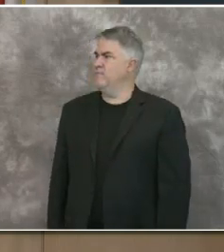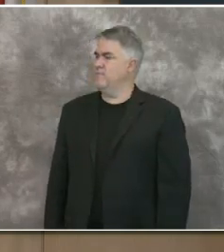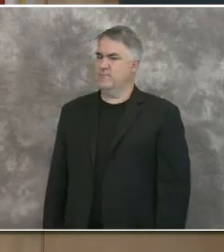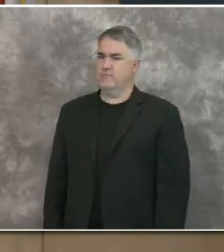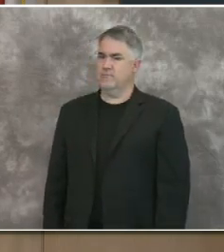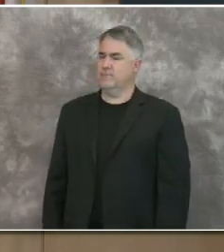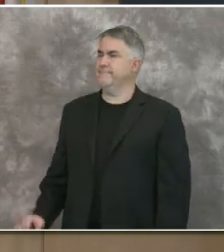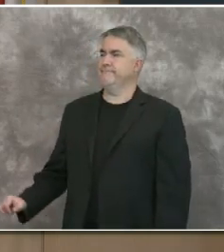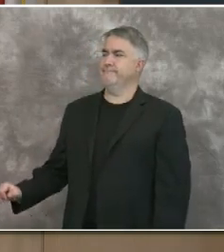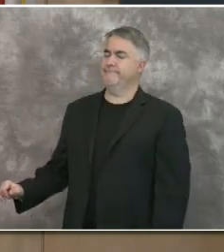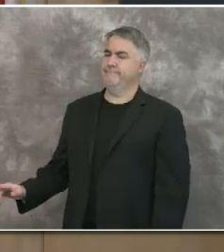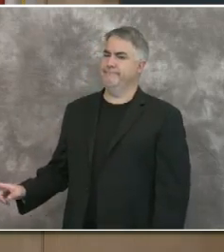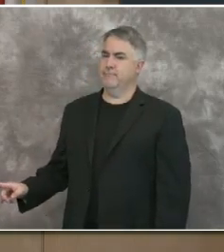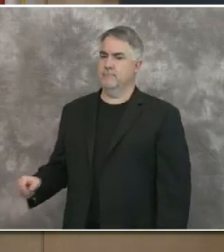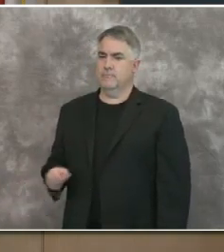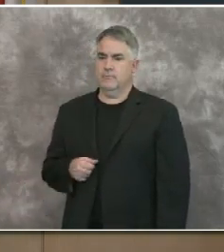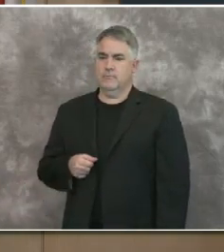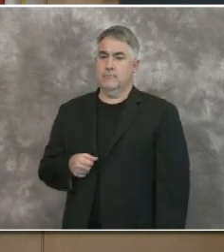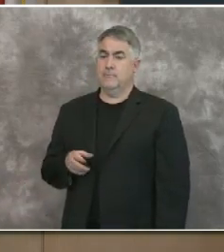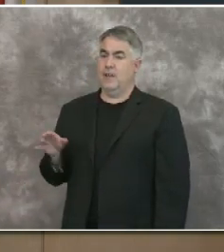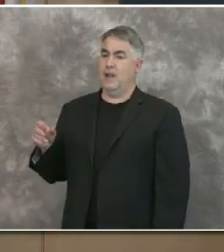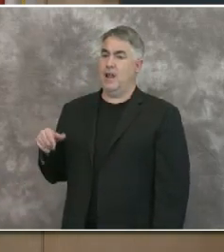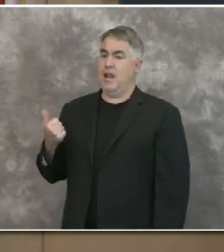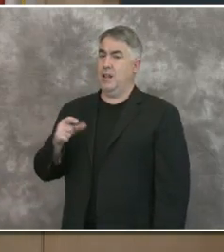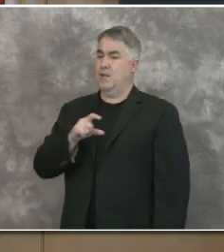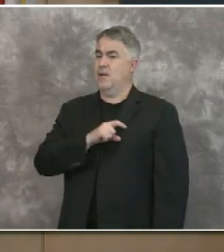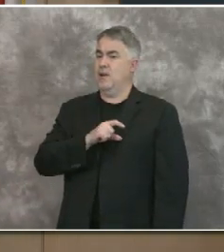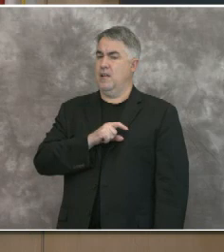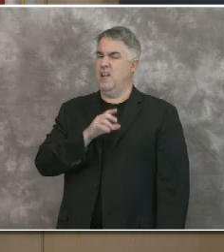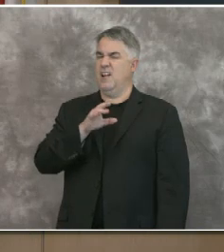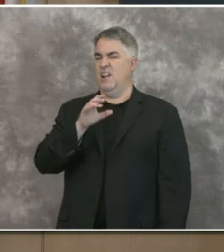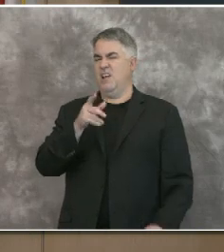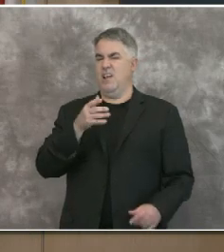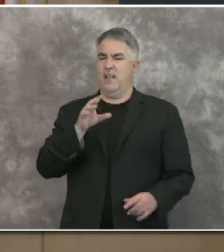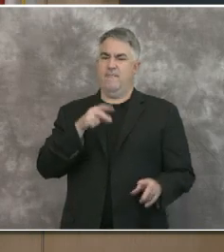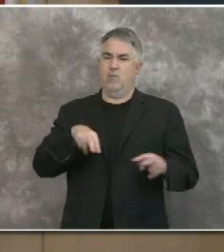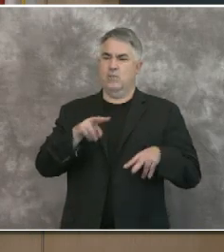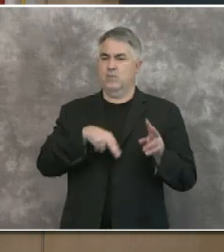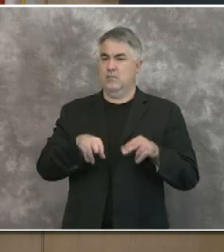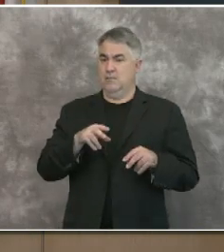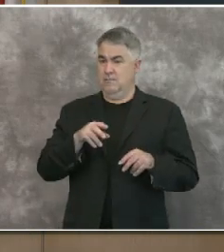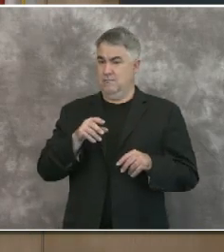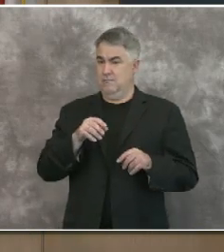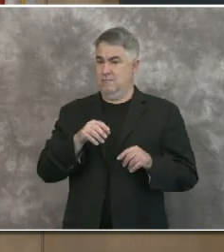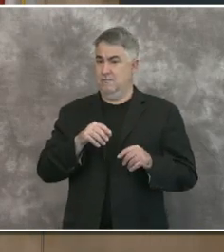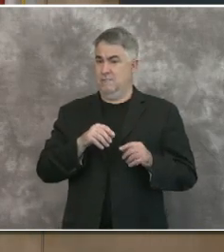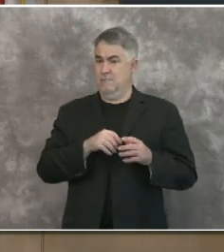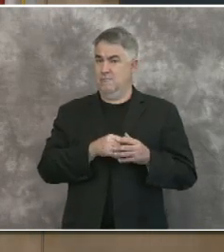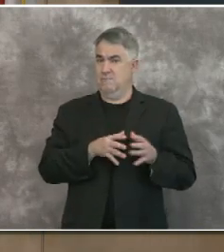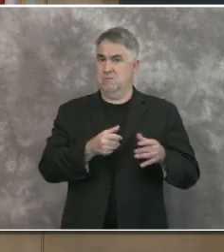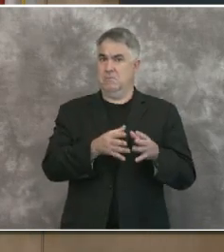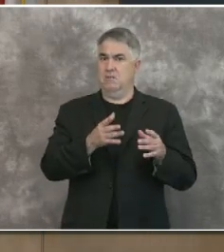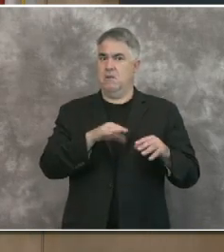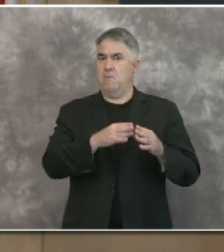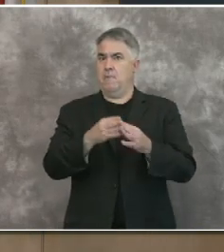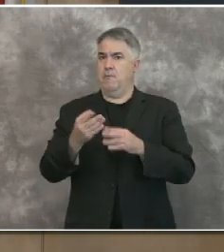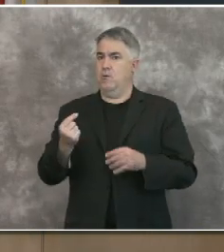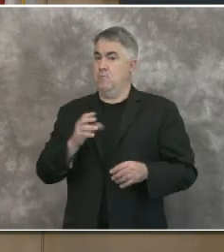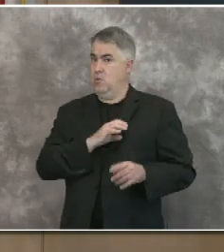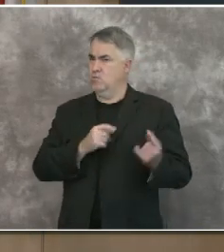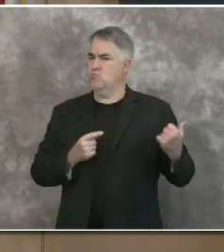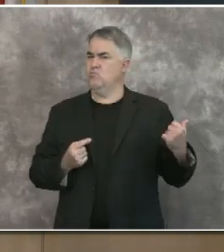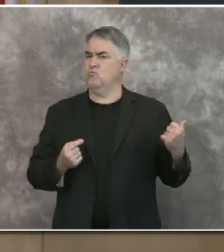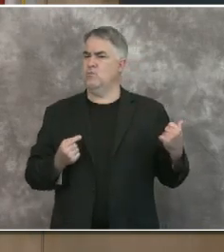Although I wonder, is there an enforcement plan? If indeed you see a bunch pop up this weekend, what's going to happen? What is the risk that